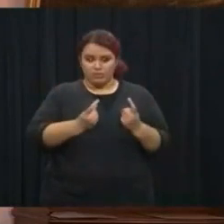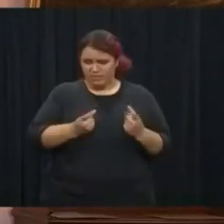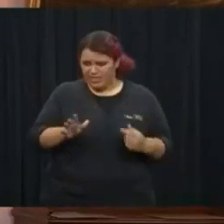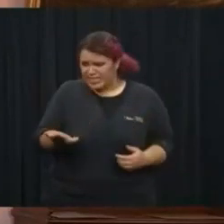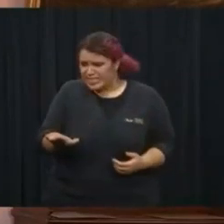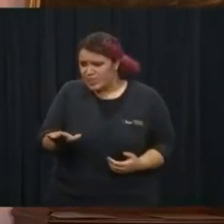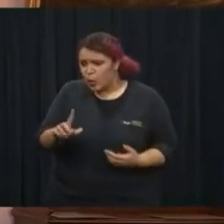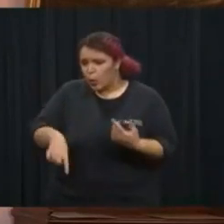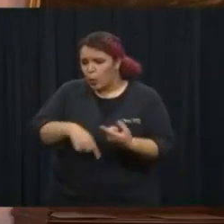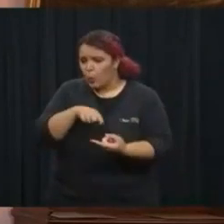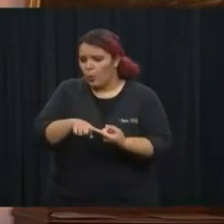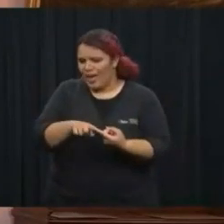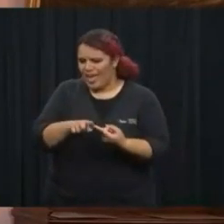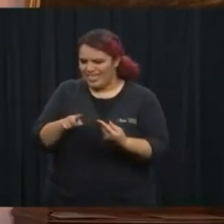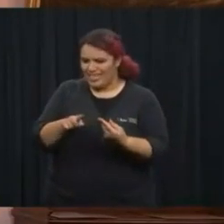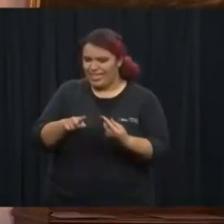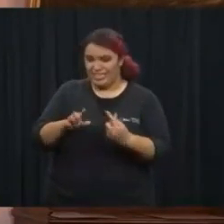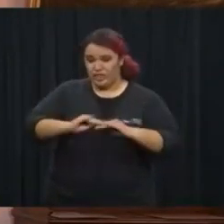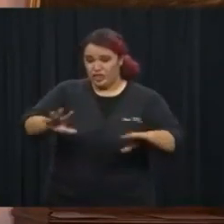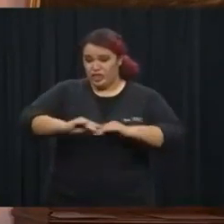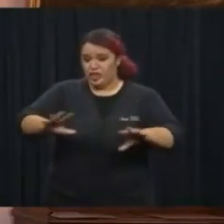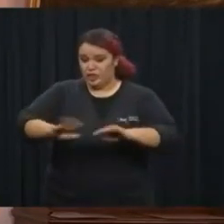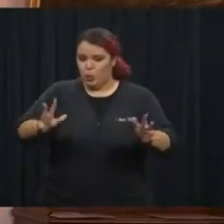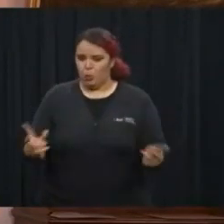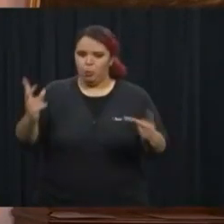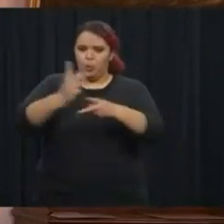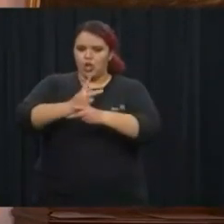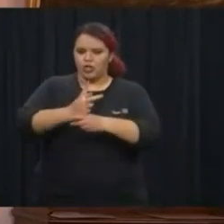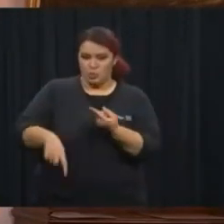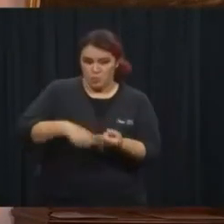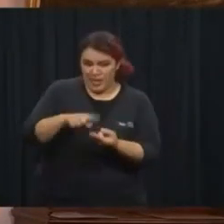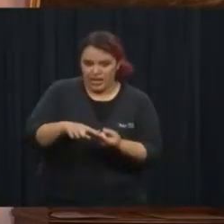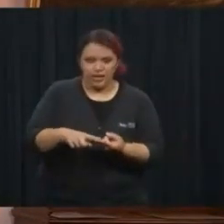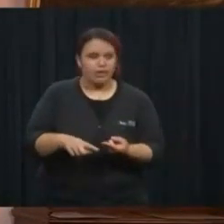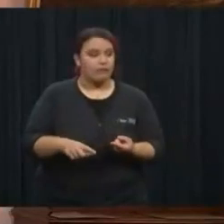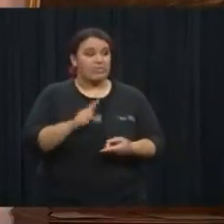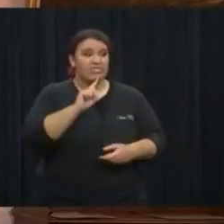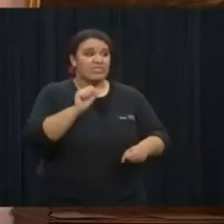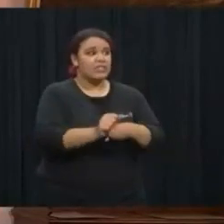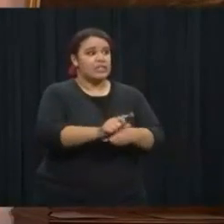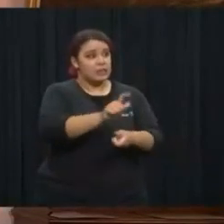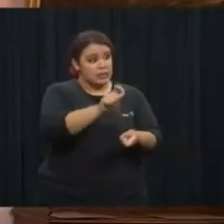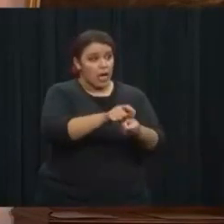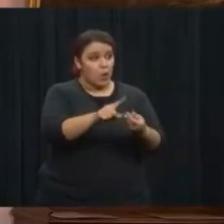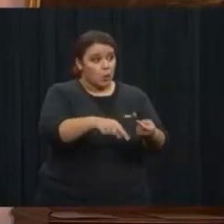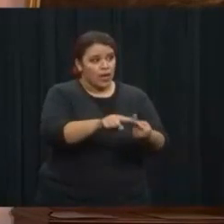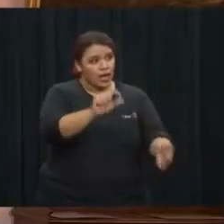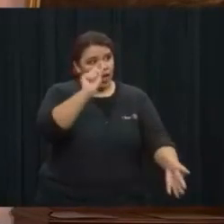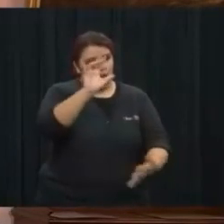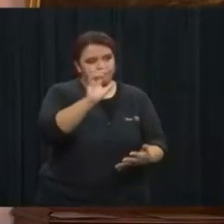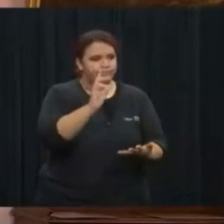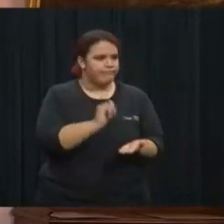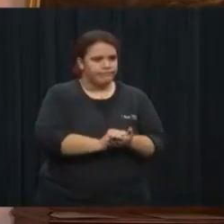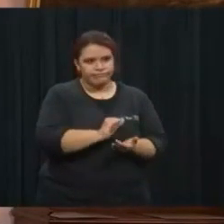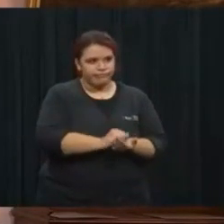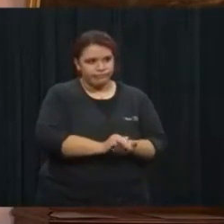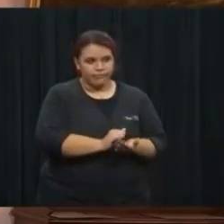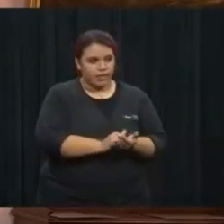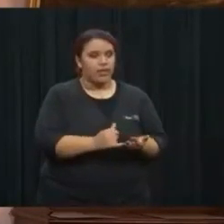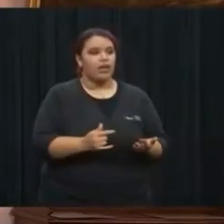Quest. Well, many of those tests are taking a long time to come back. So we know there are a lot more people tested that were already suspected.